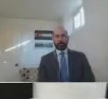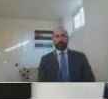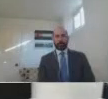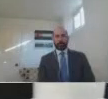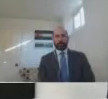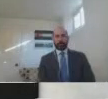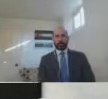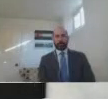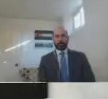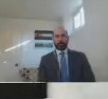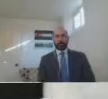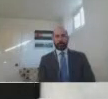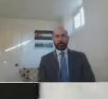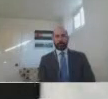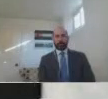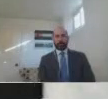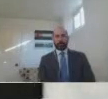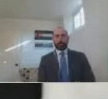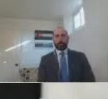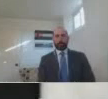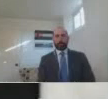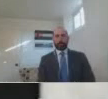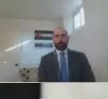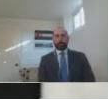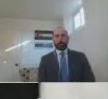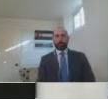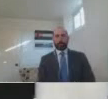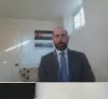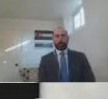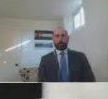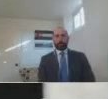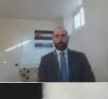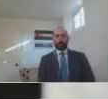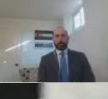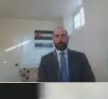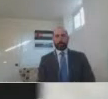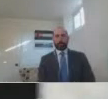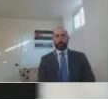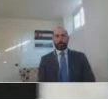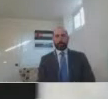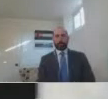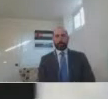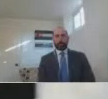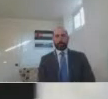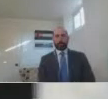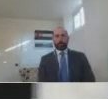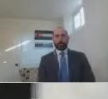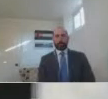mumps, otras condiciones. Pienso que especialmente